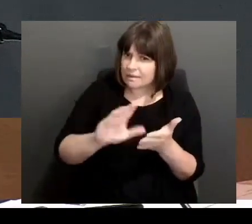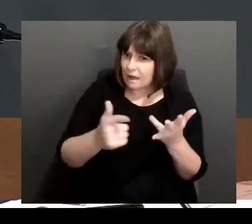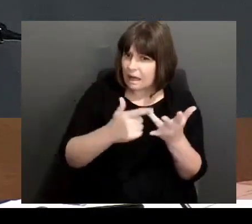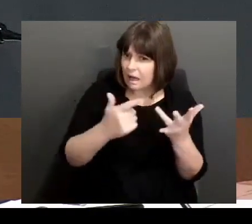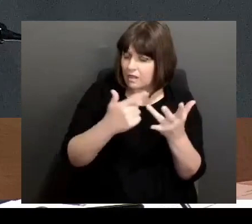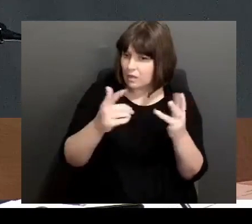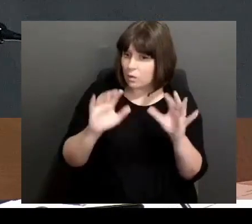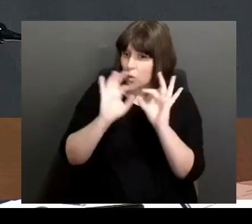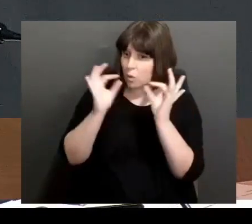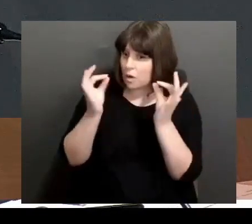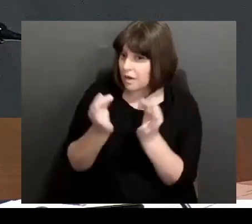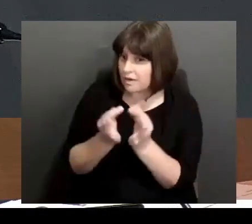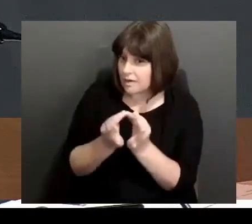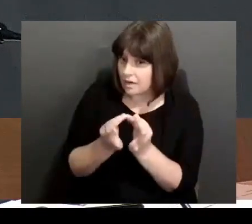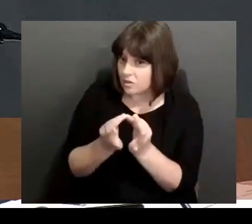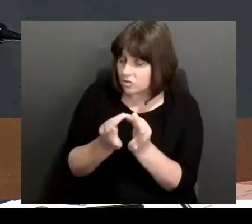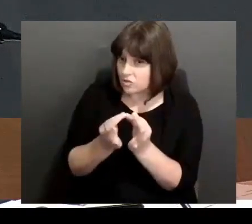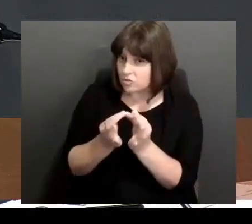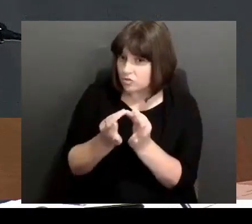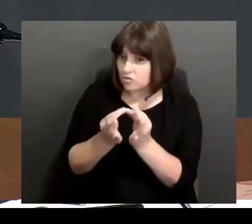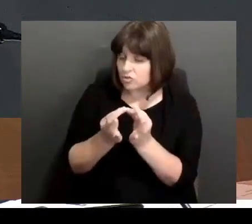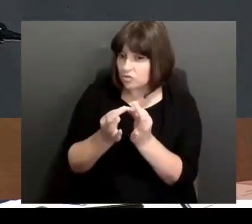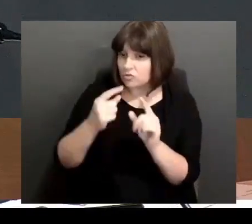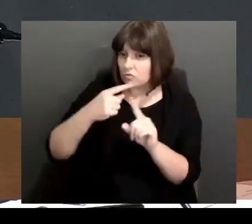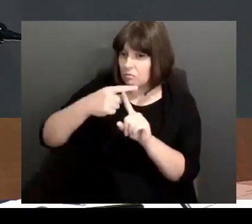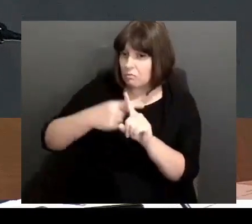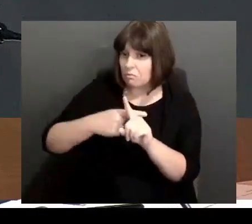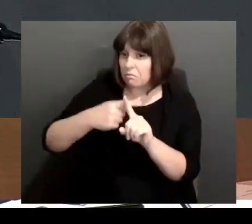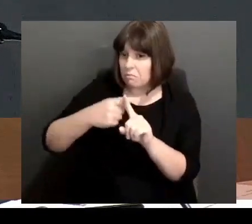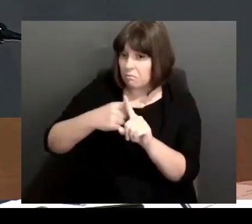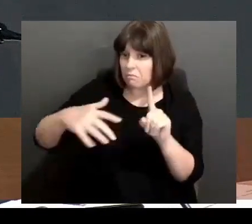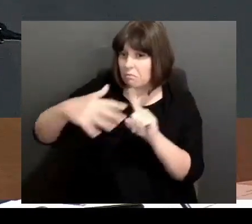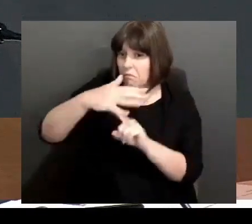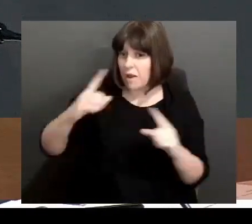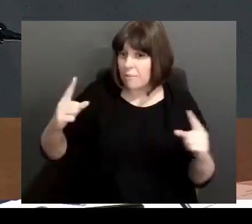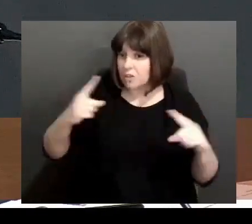for climate change advocacy?